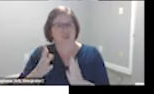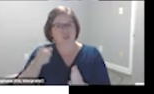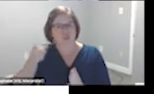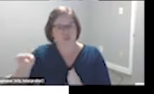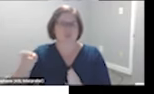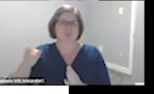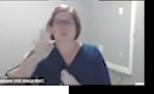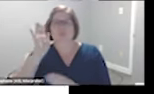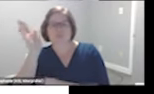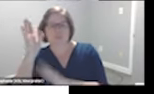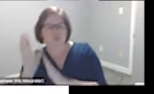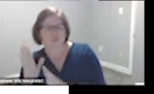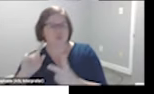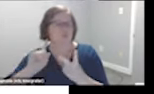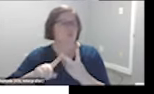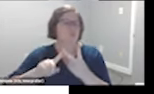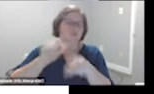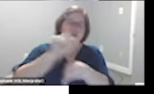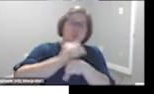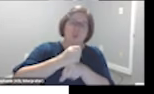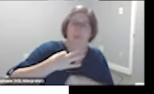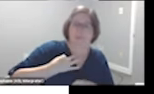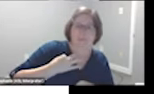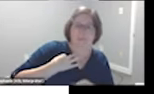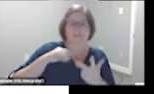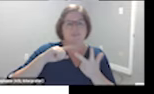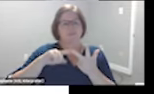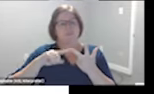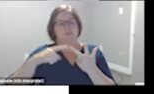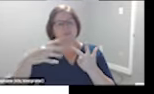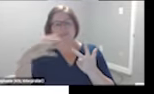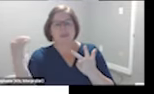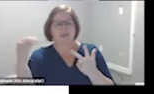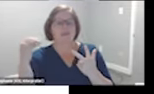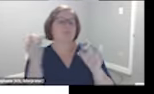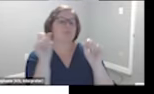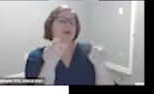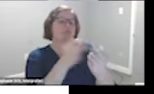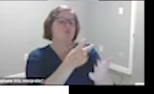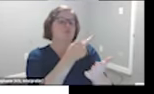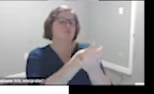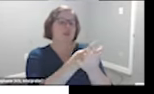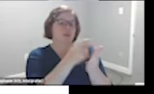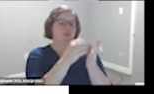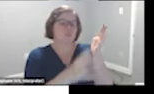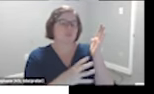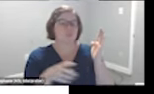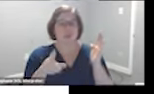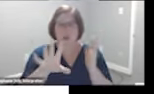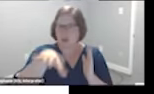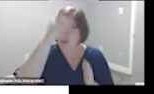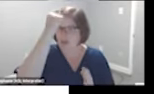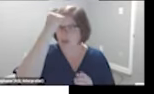applicants, and prospective graduate students. Just to lightly threaten you all, I can say it is very embarrassing for a